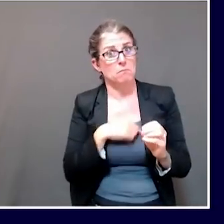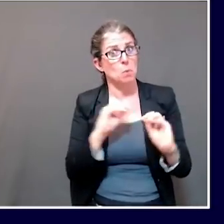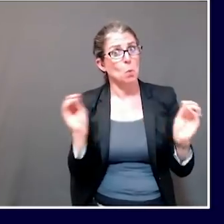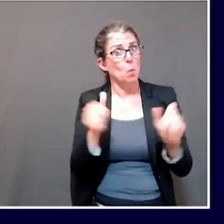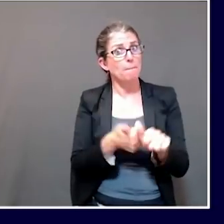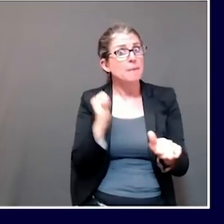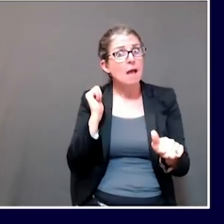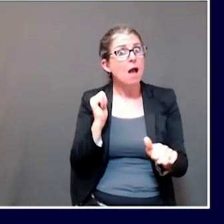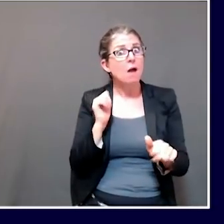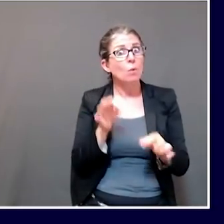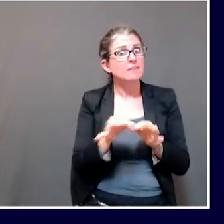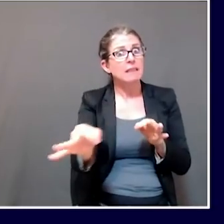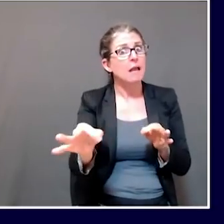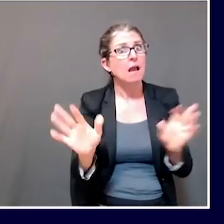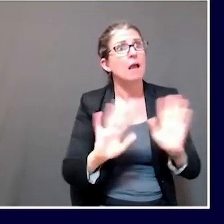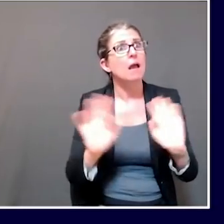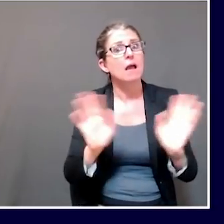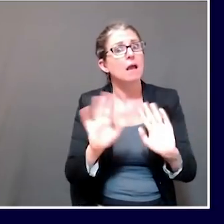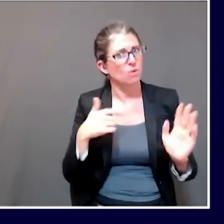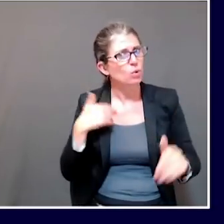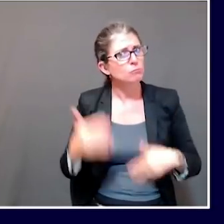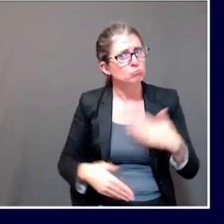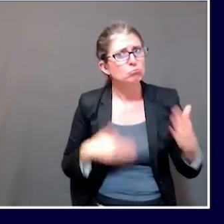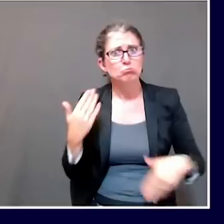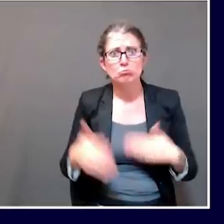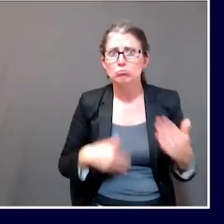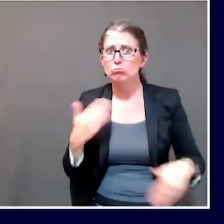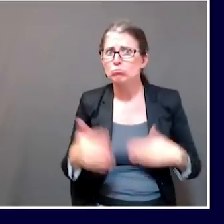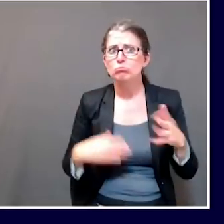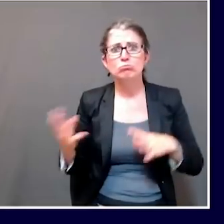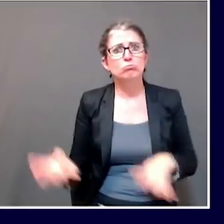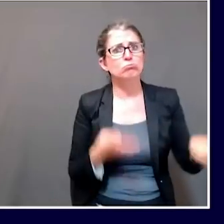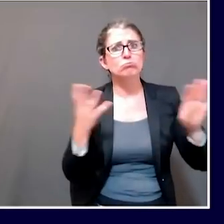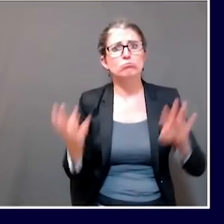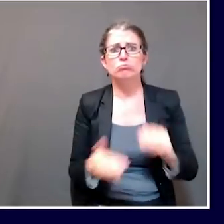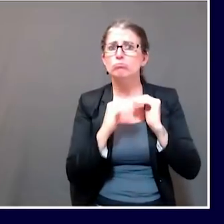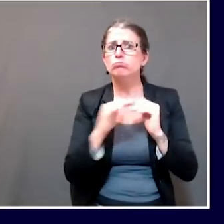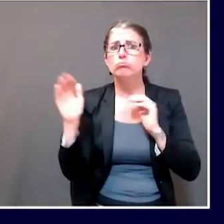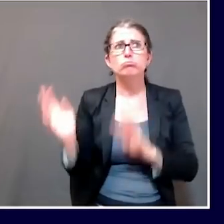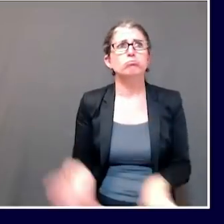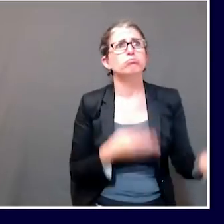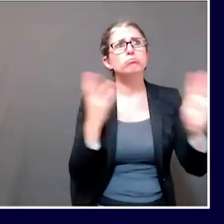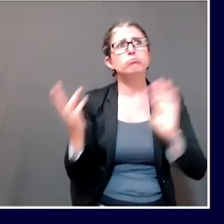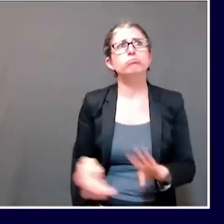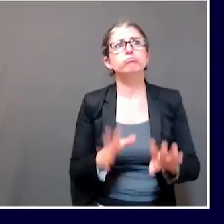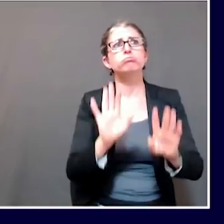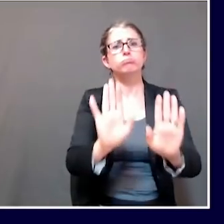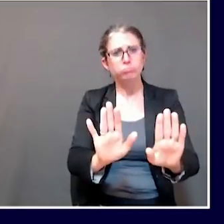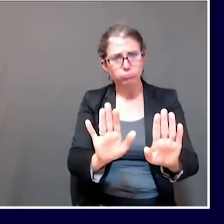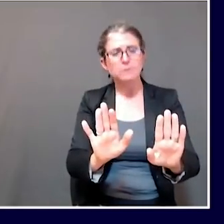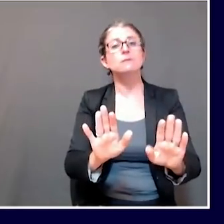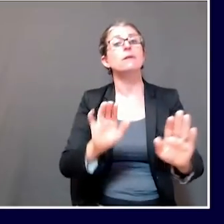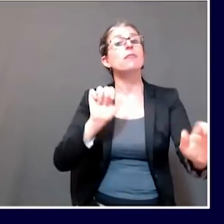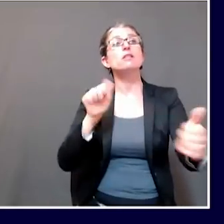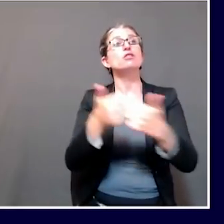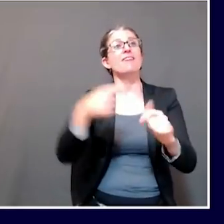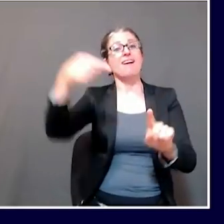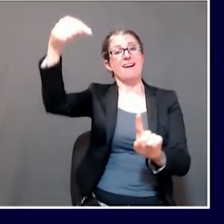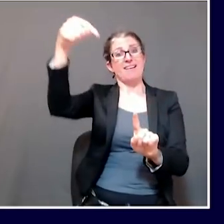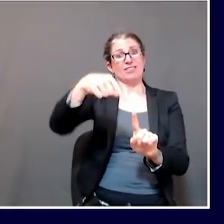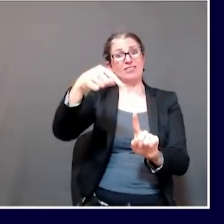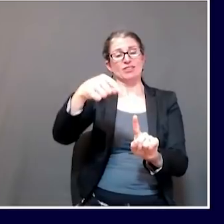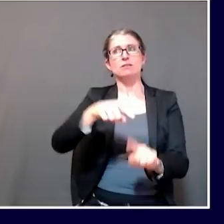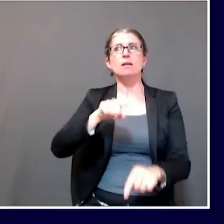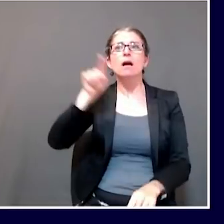they've been on track. Setting something up of this nature is a significant logistics challenge to make sure that there are swabs available,